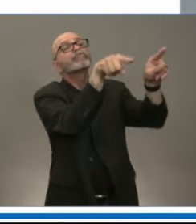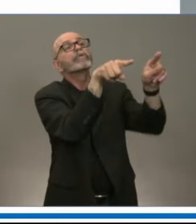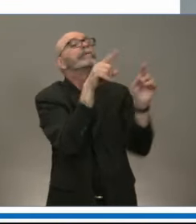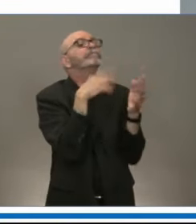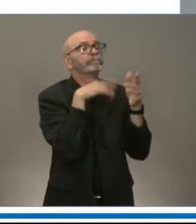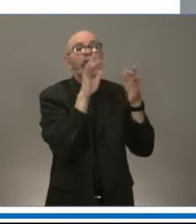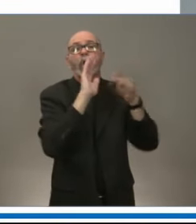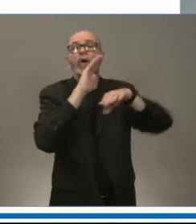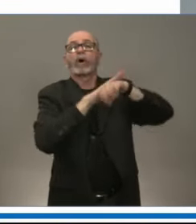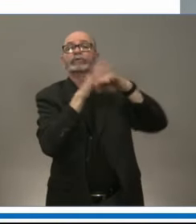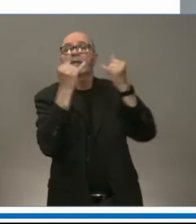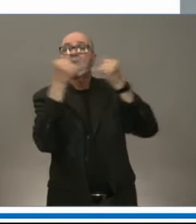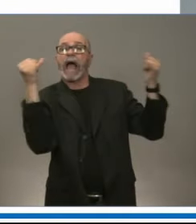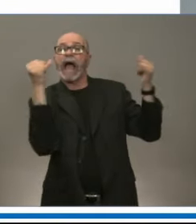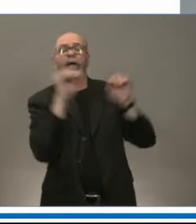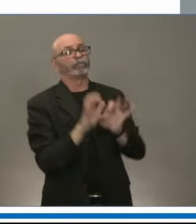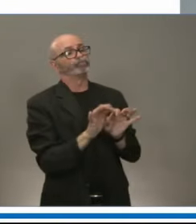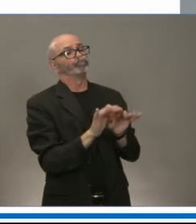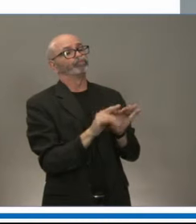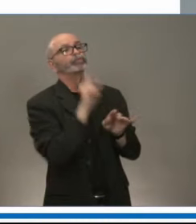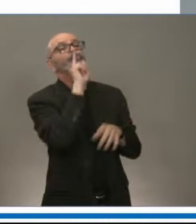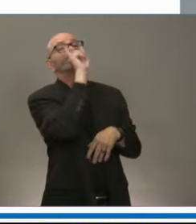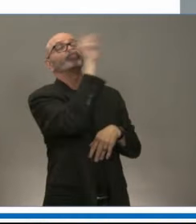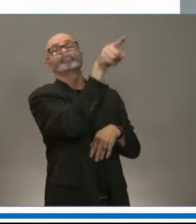once a week, not every couple of days.